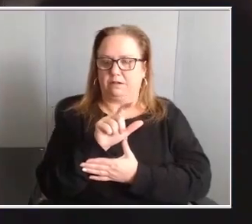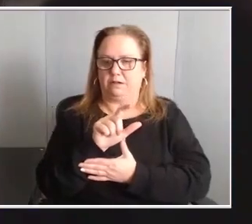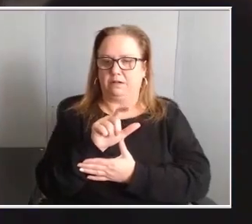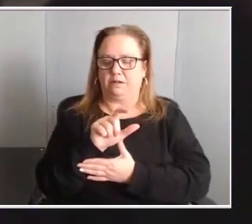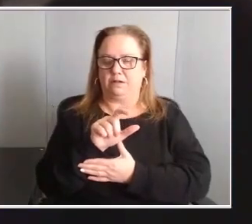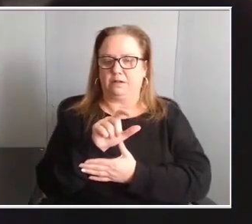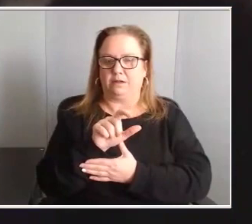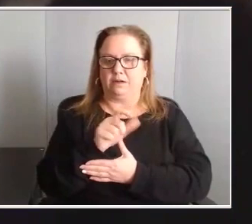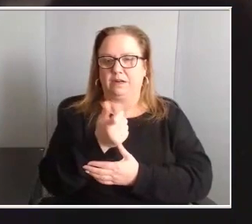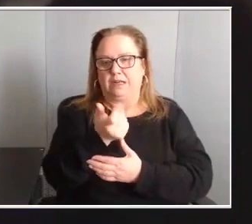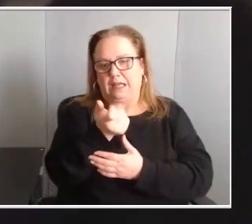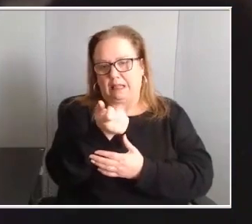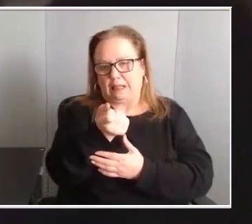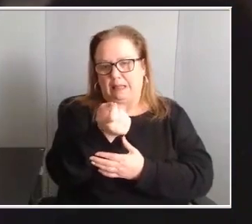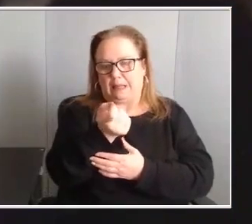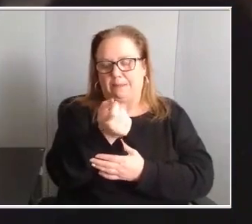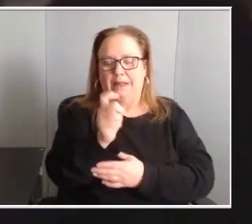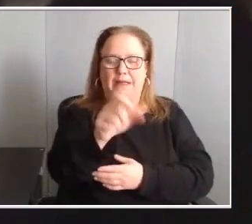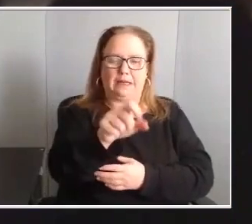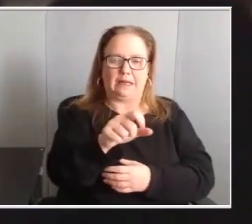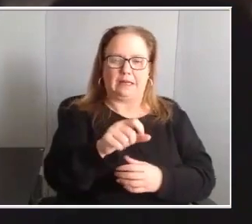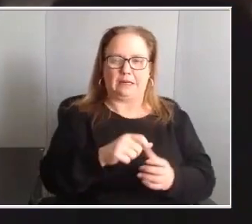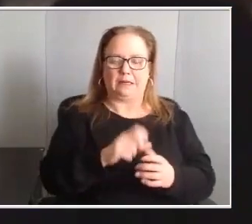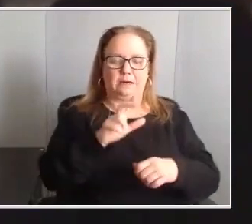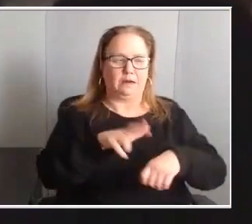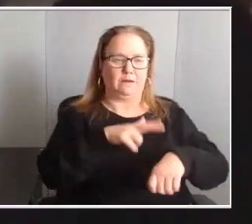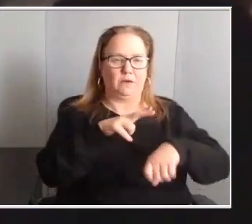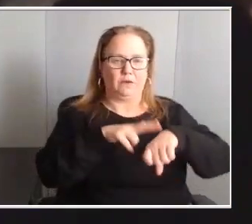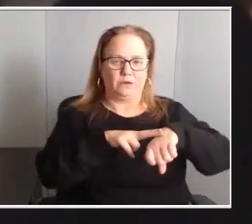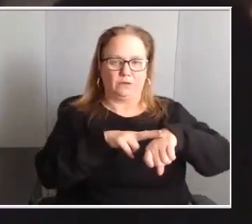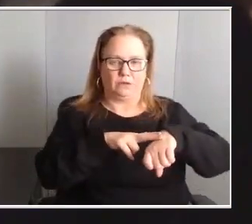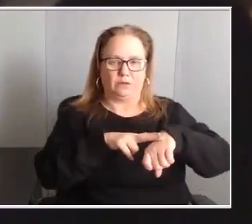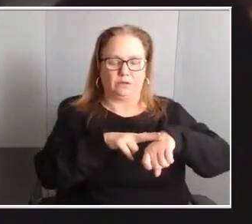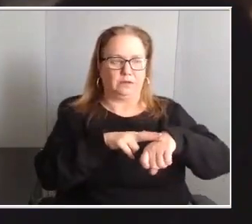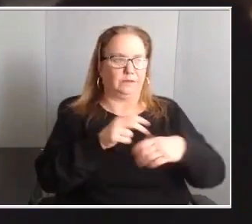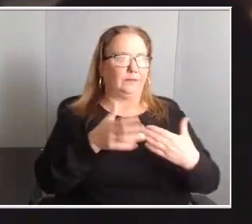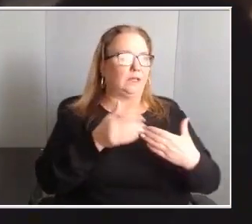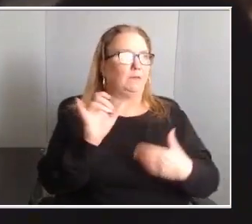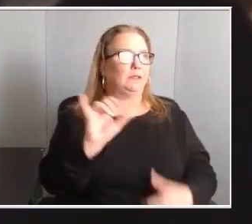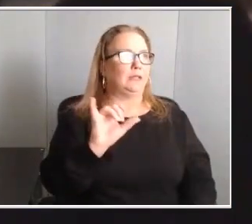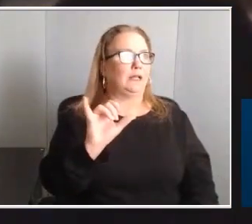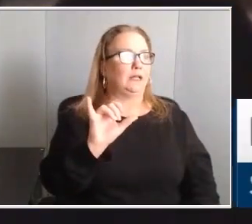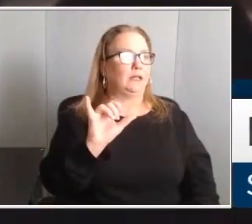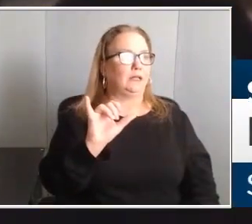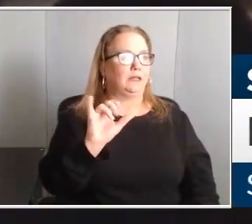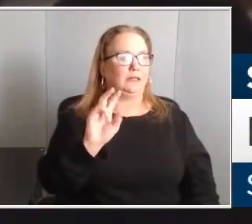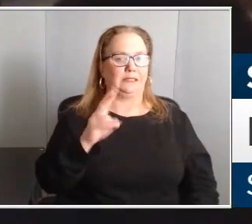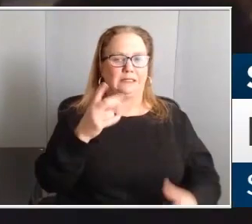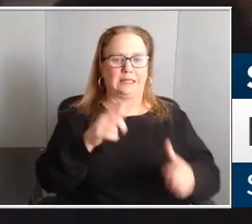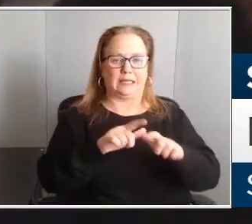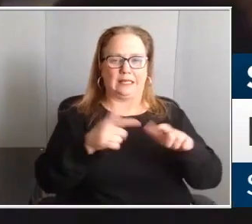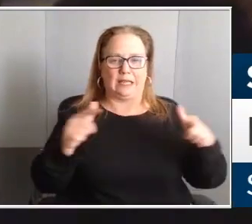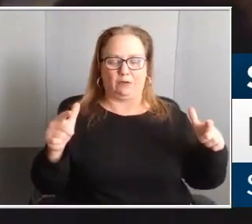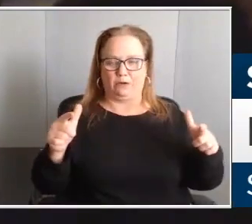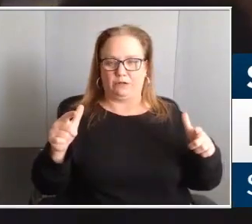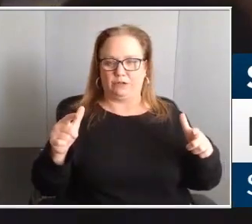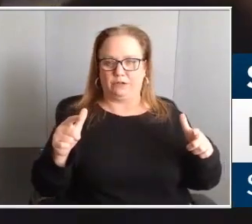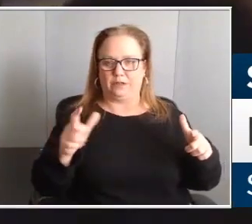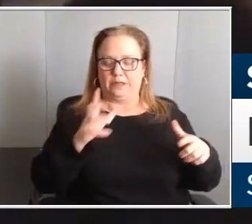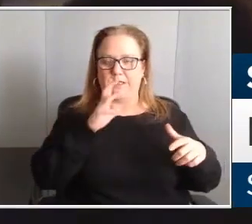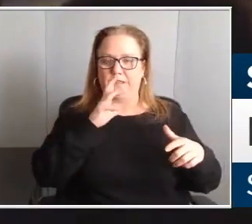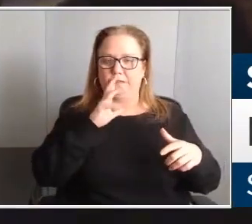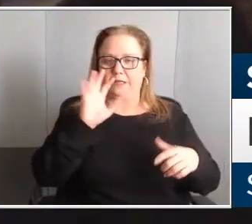Yeah, I do a little, but of course, it's almost like a second language, like he's